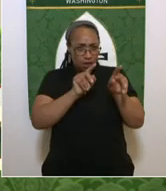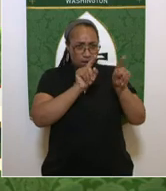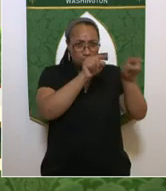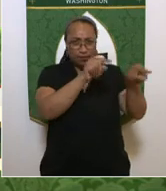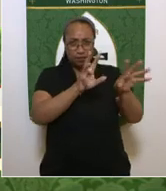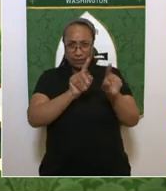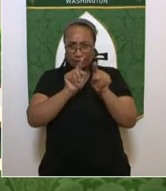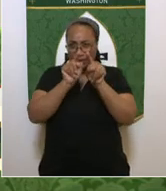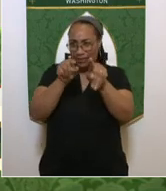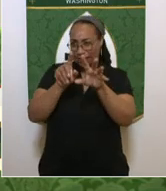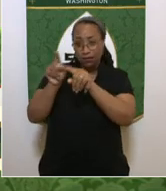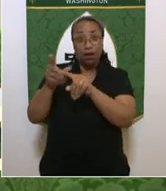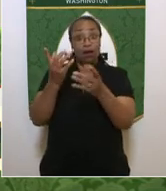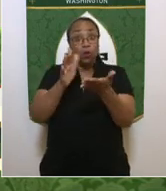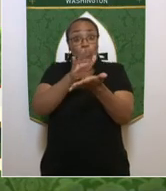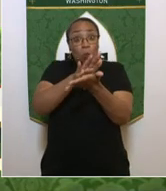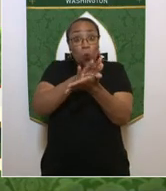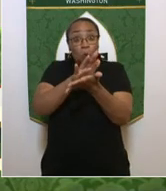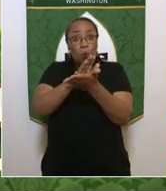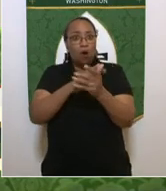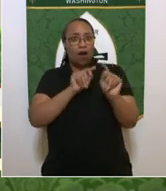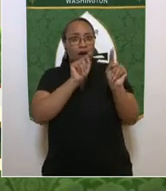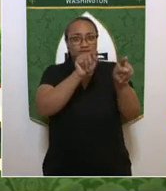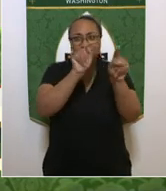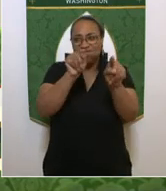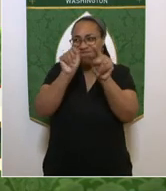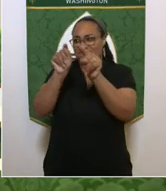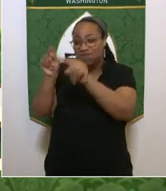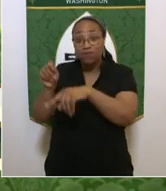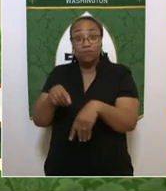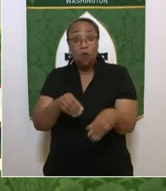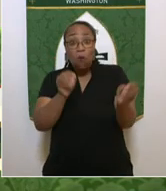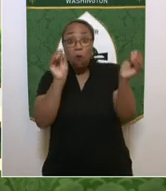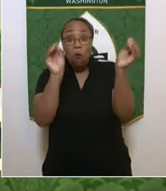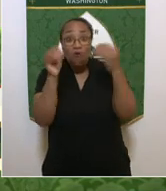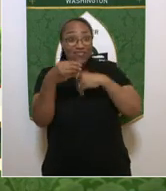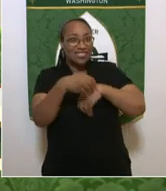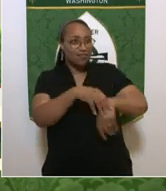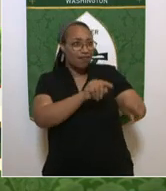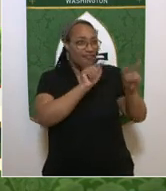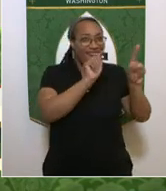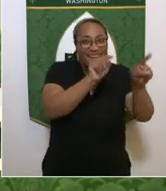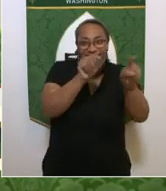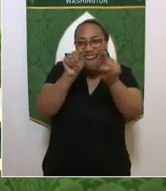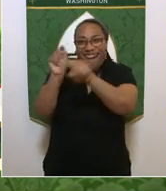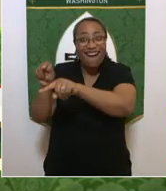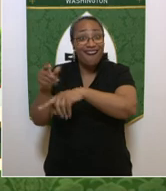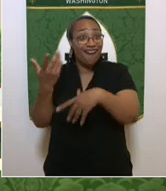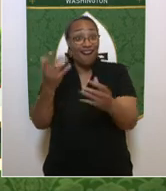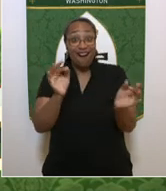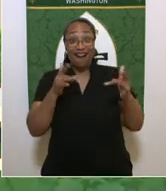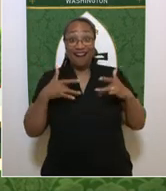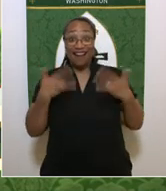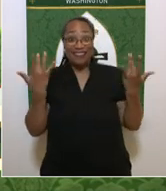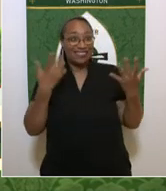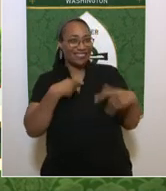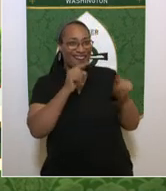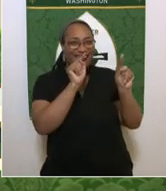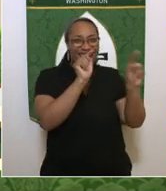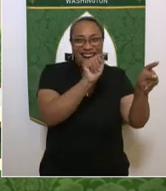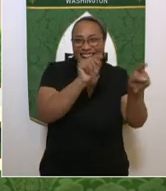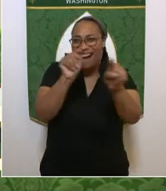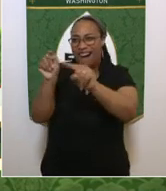get to go to work sites, entertainment events, you get to be the representative of the city, not only in